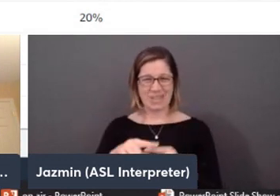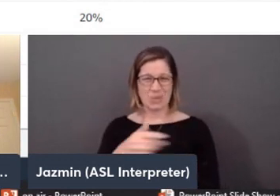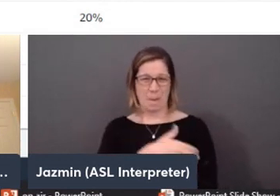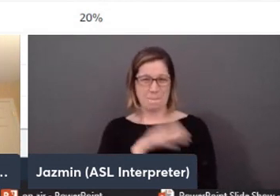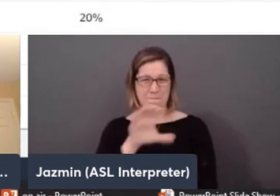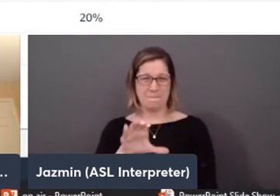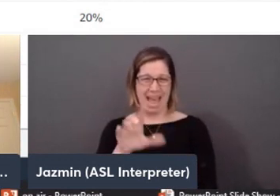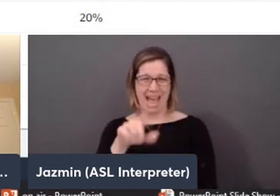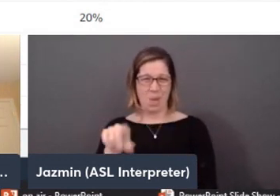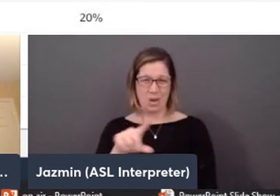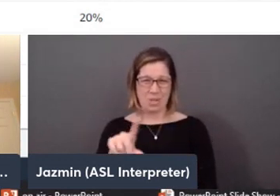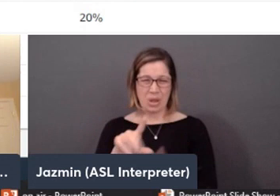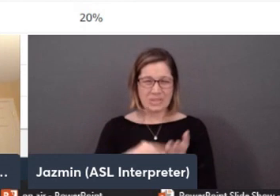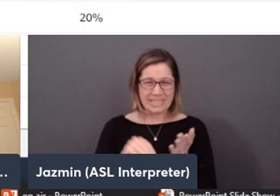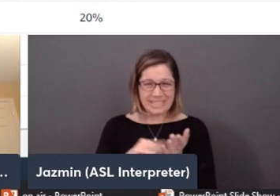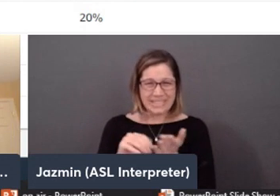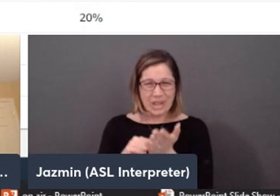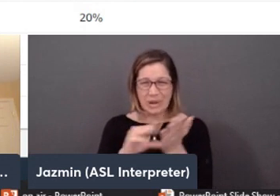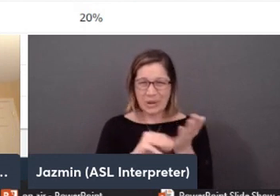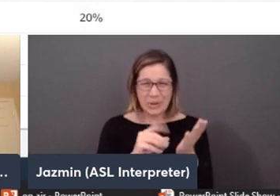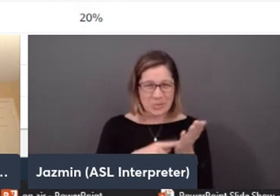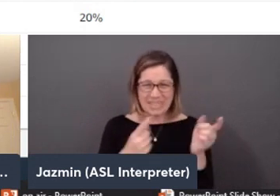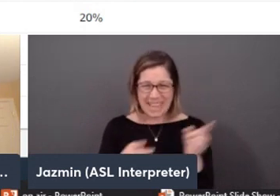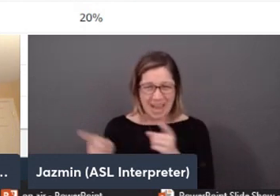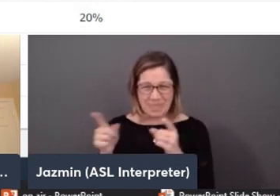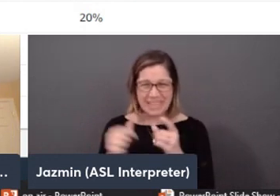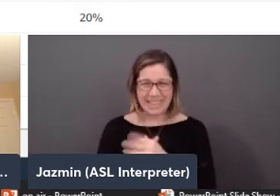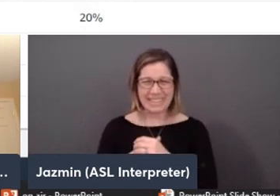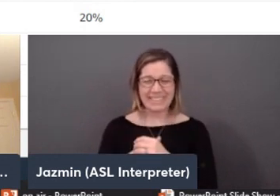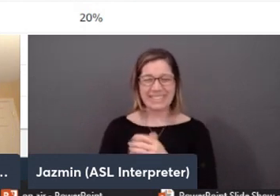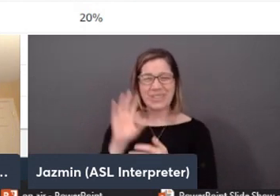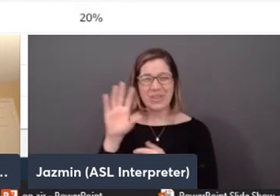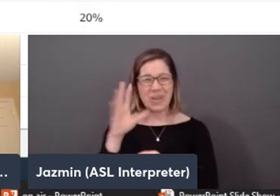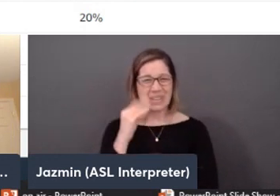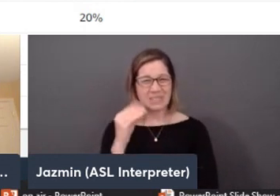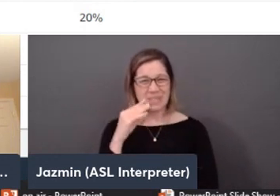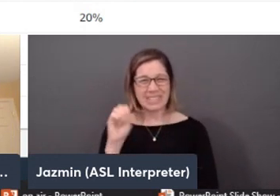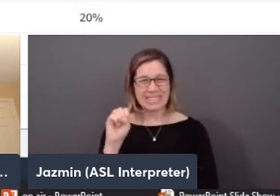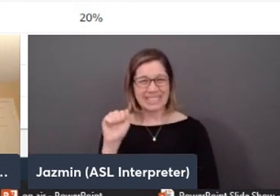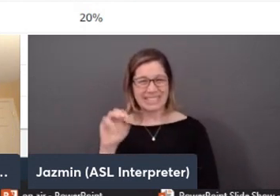learn what's actually going on. In your experience, Sam,